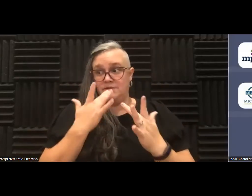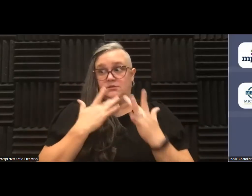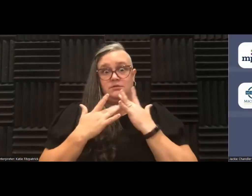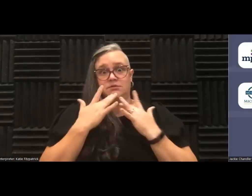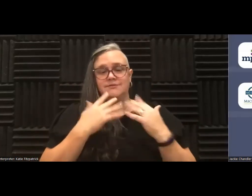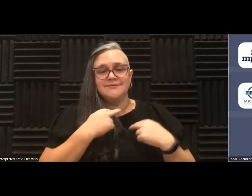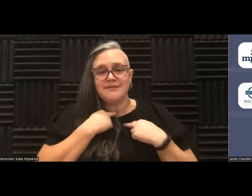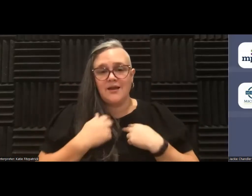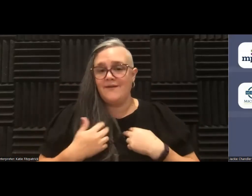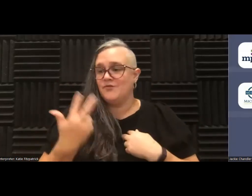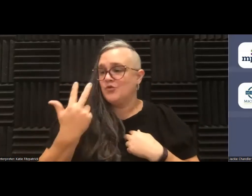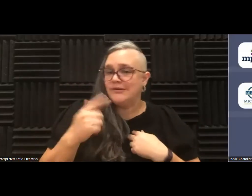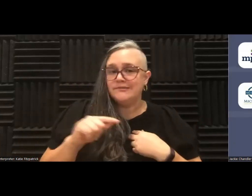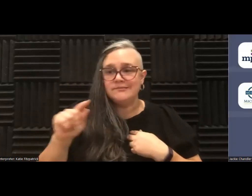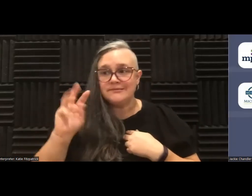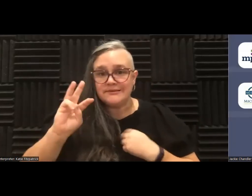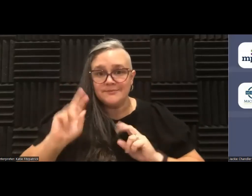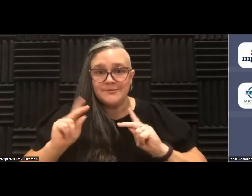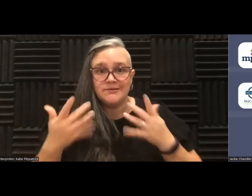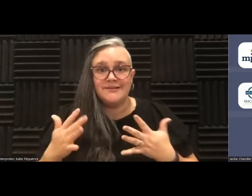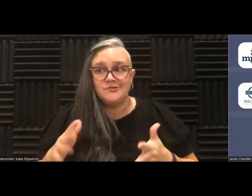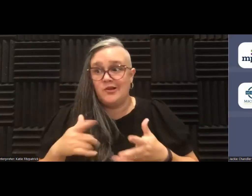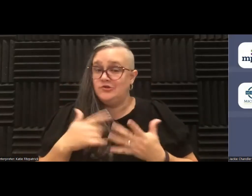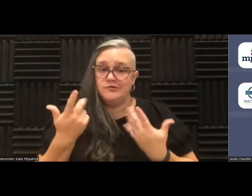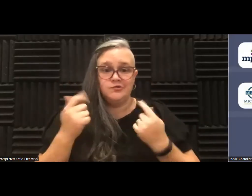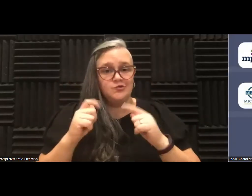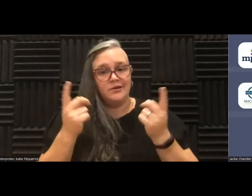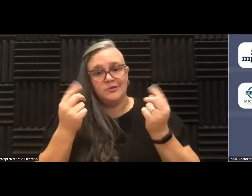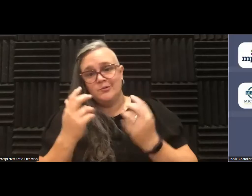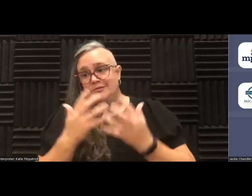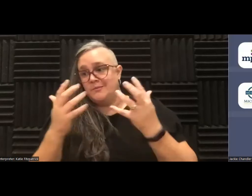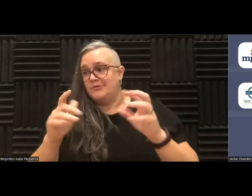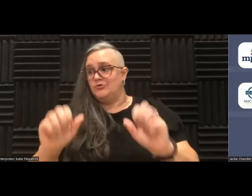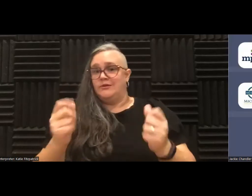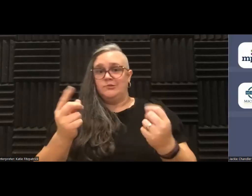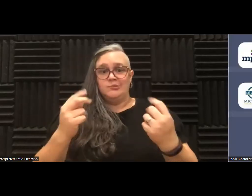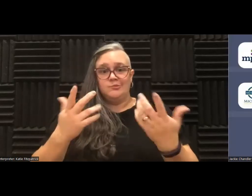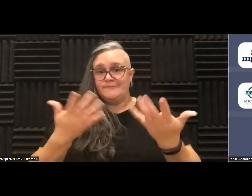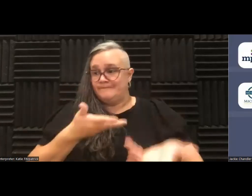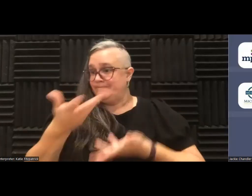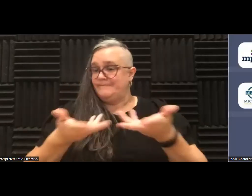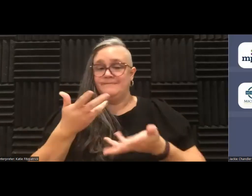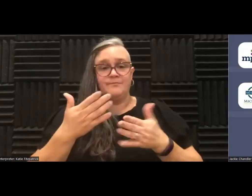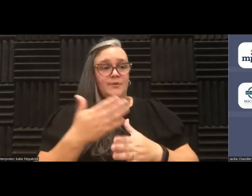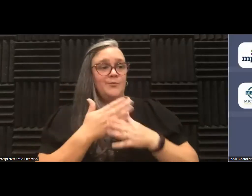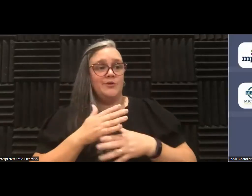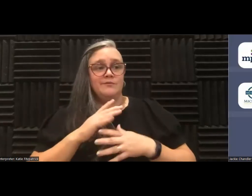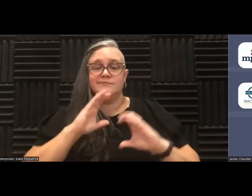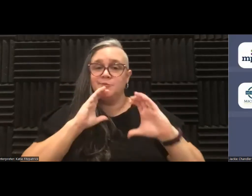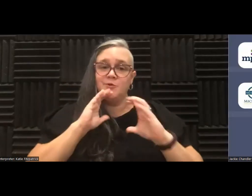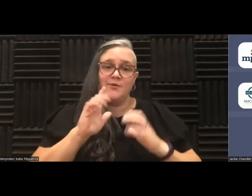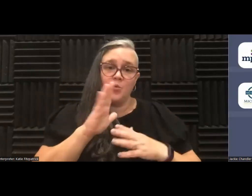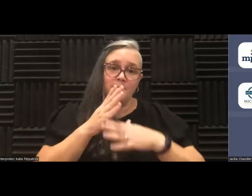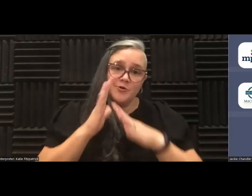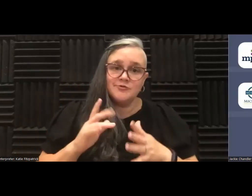a team of 3 to 6 people. And you're just going to do as much as you can do and continue to communicate with your partners and do what you